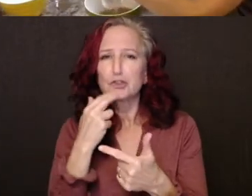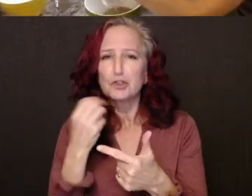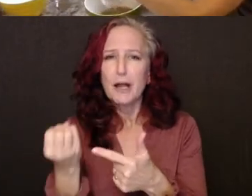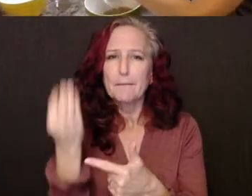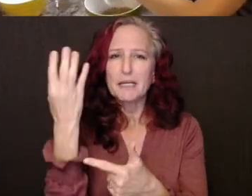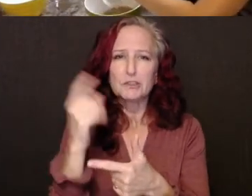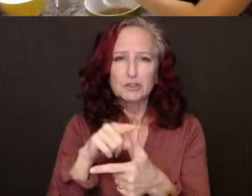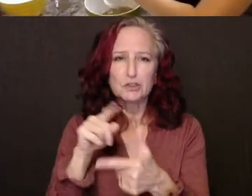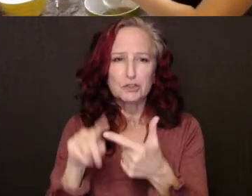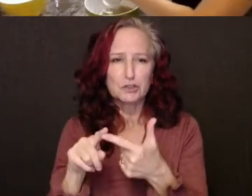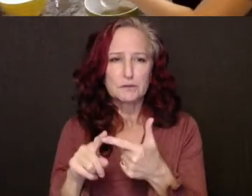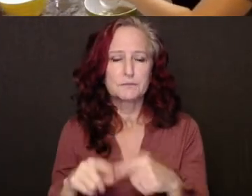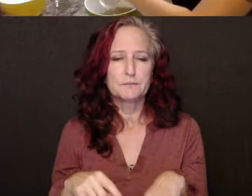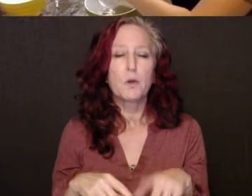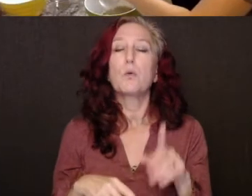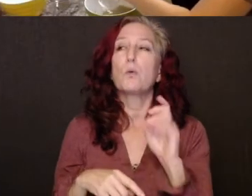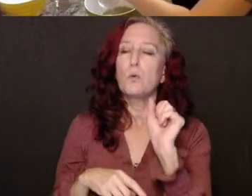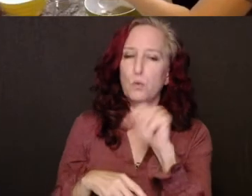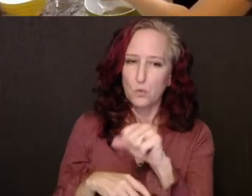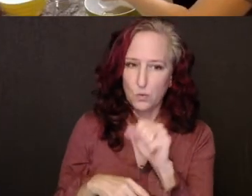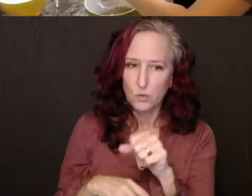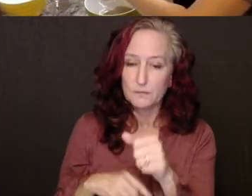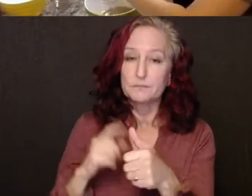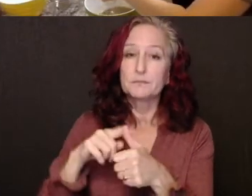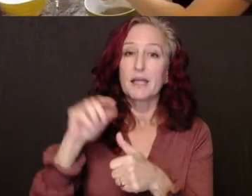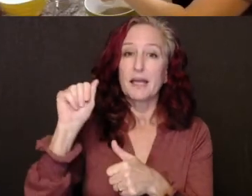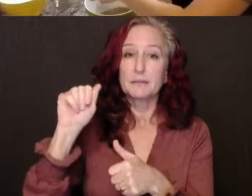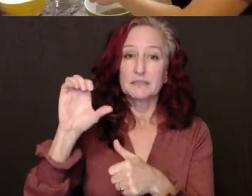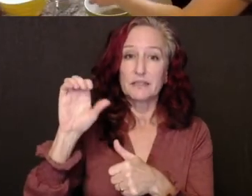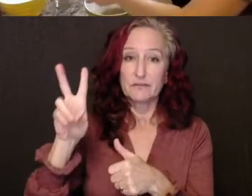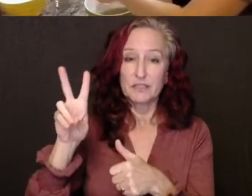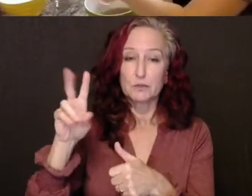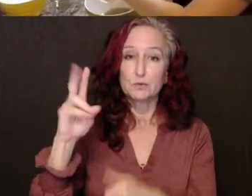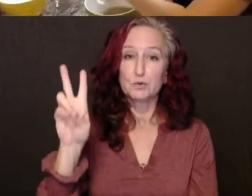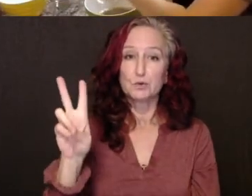So we have some questions.